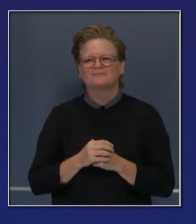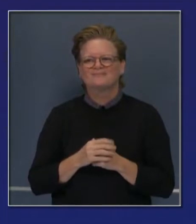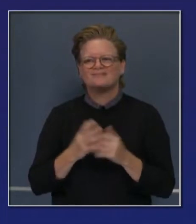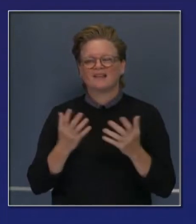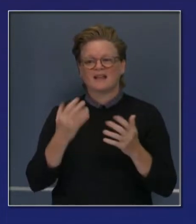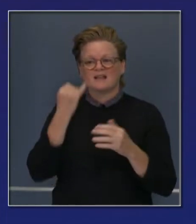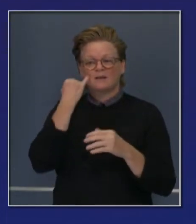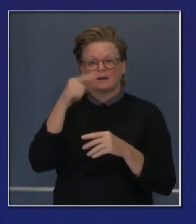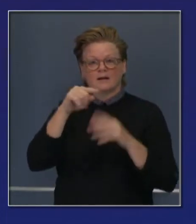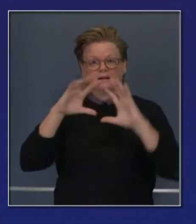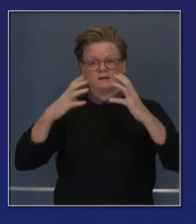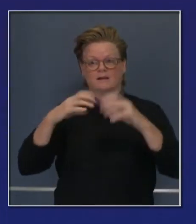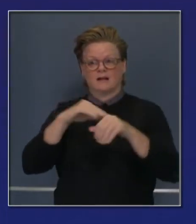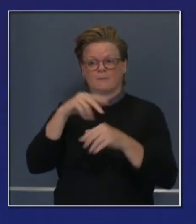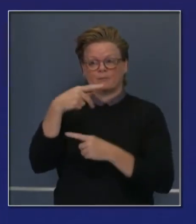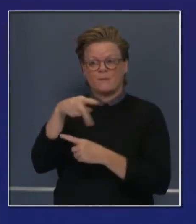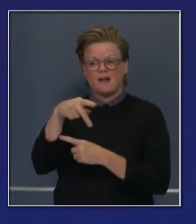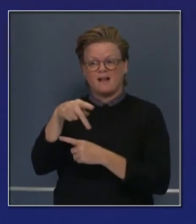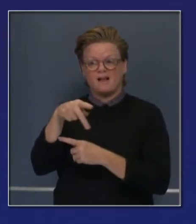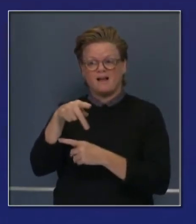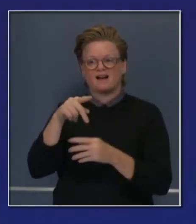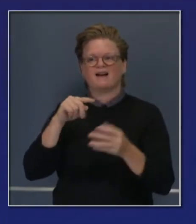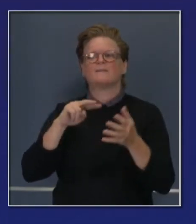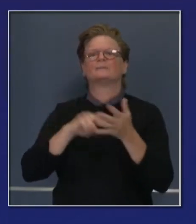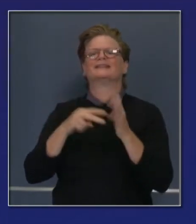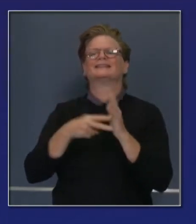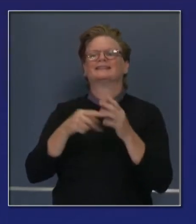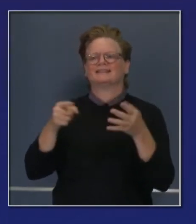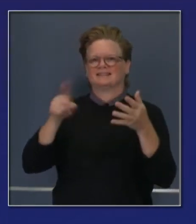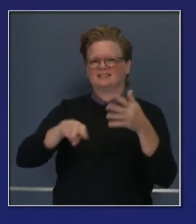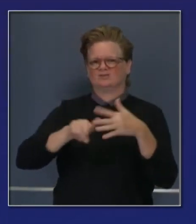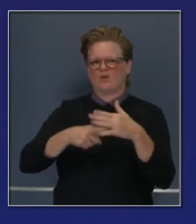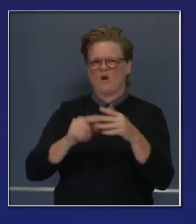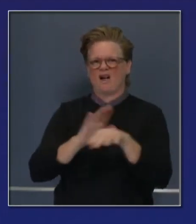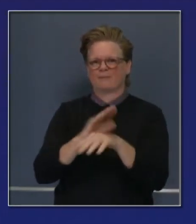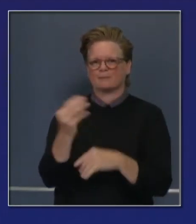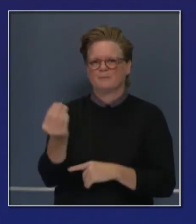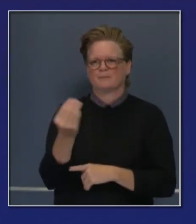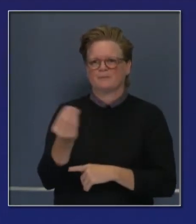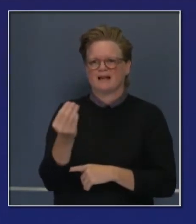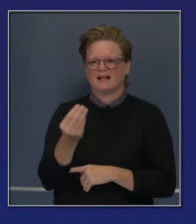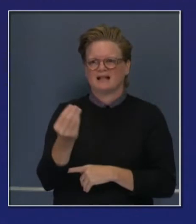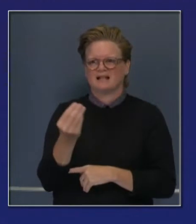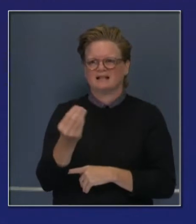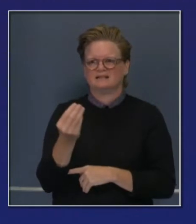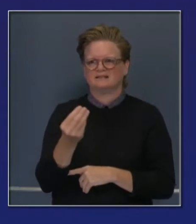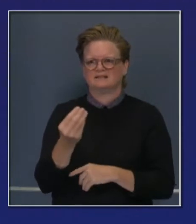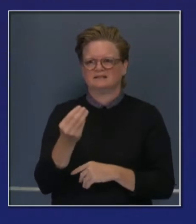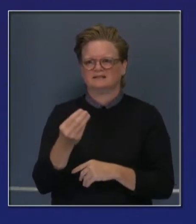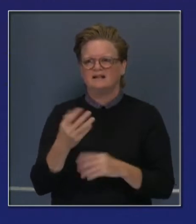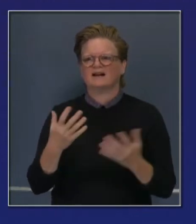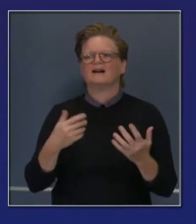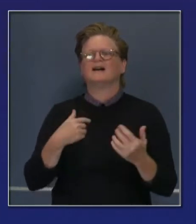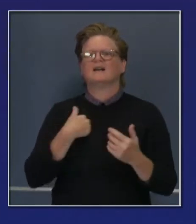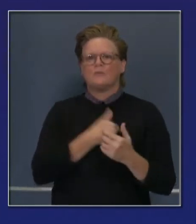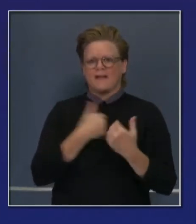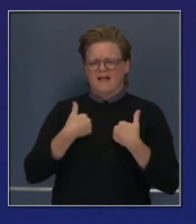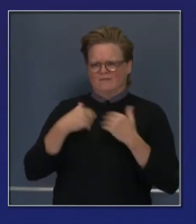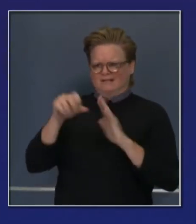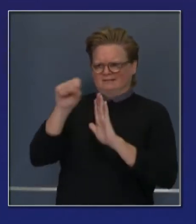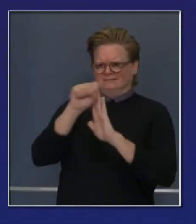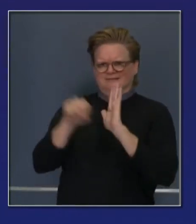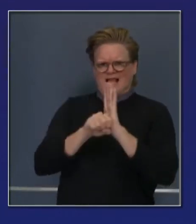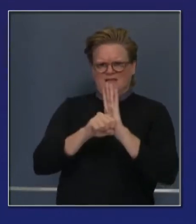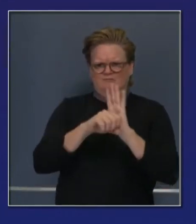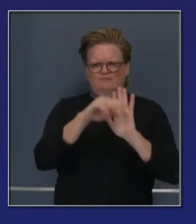to remind you one other factor, that not only these are the state guidelines, county guidelines may be more